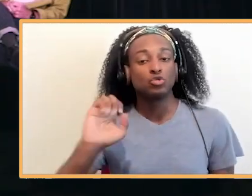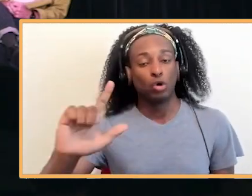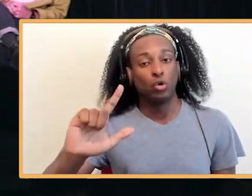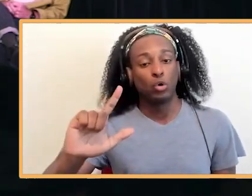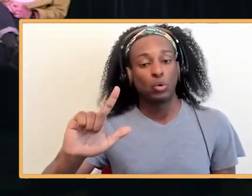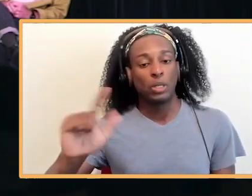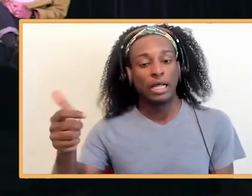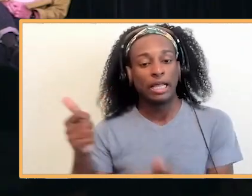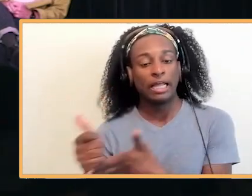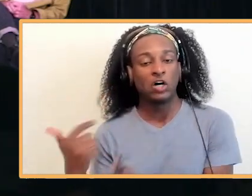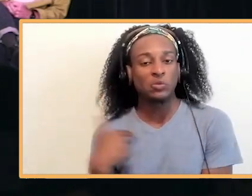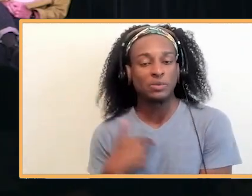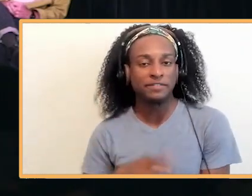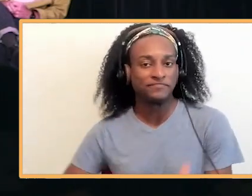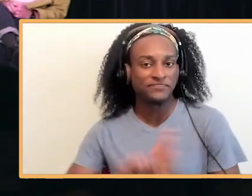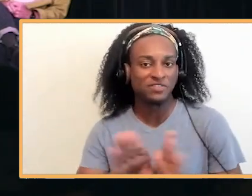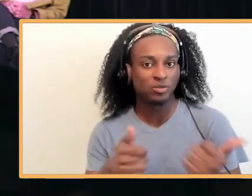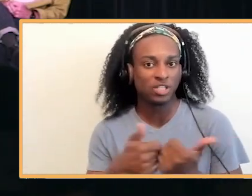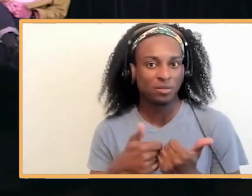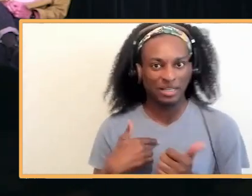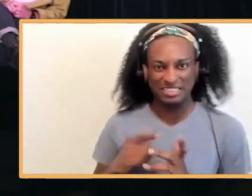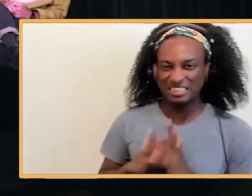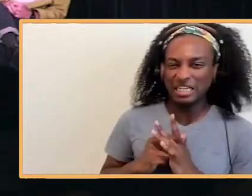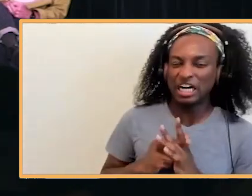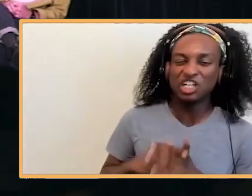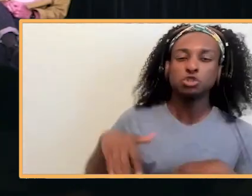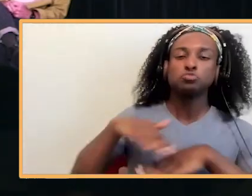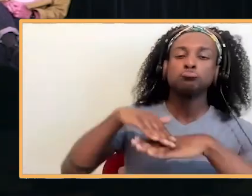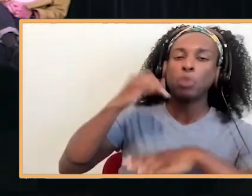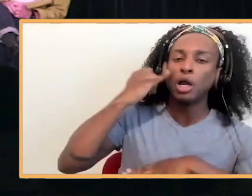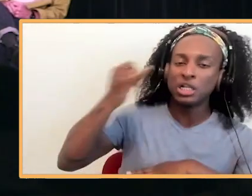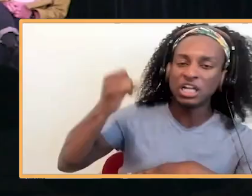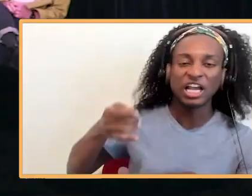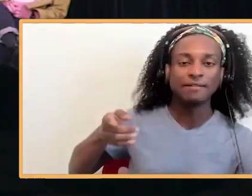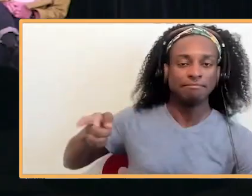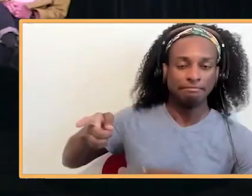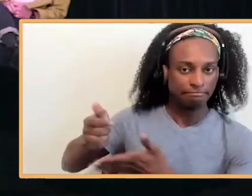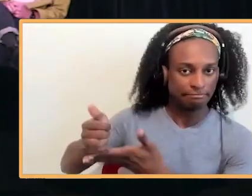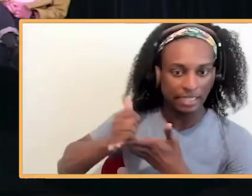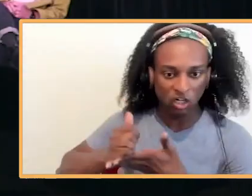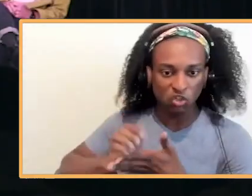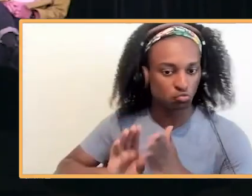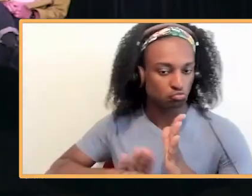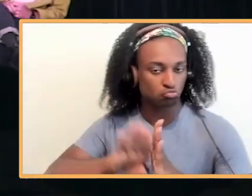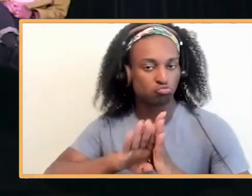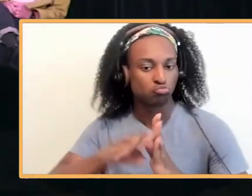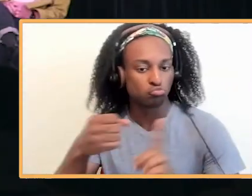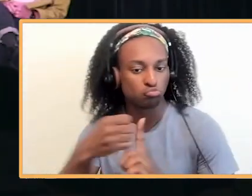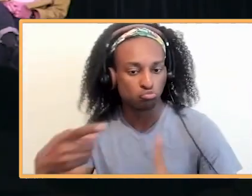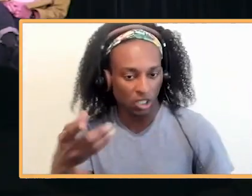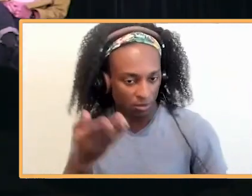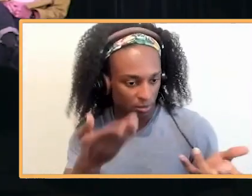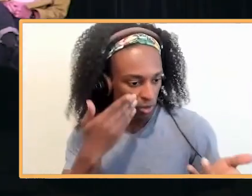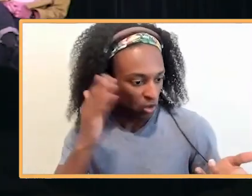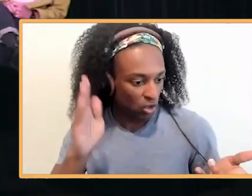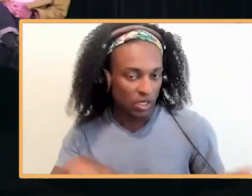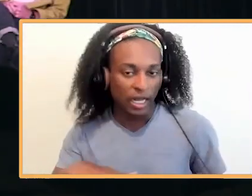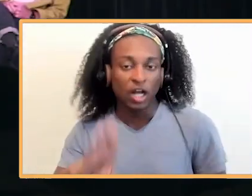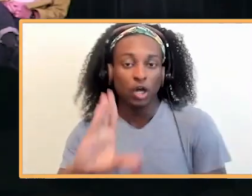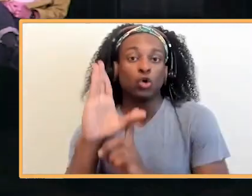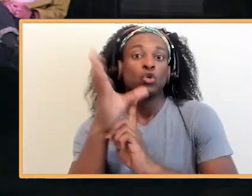even further today. I had an idea, and some of you might know the Culture Iceberg. Have you seen this at one of your